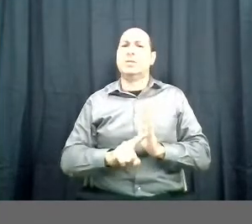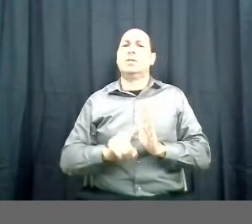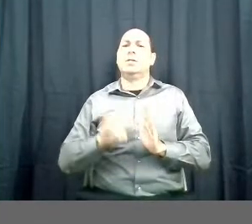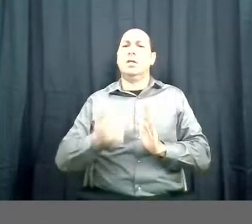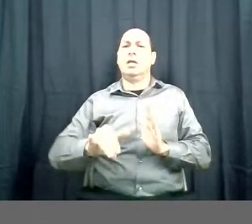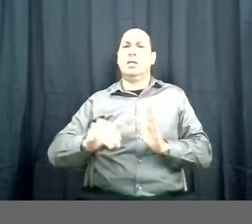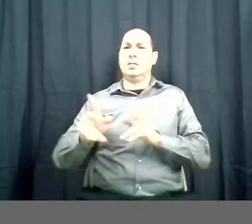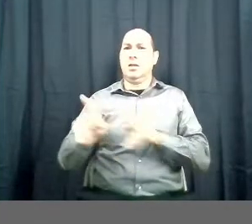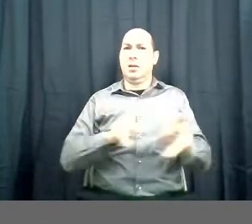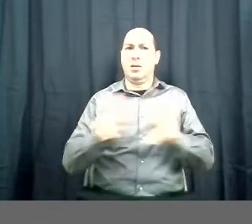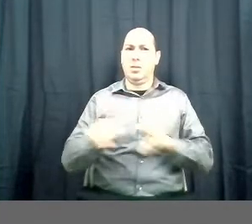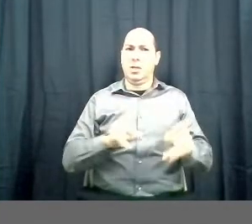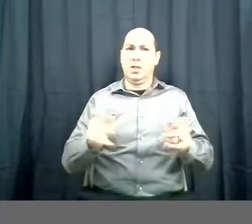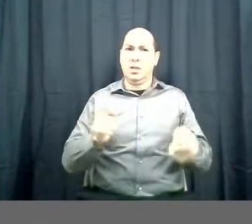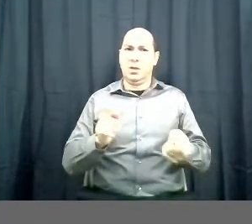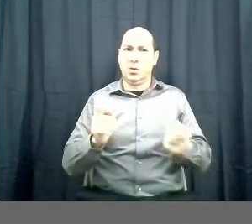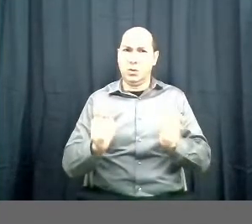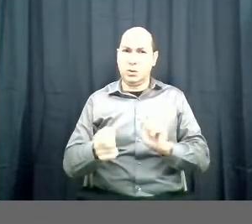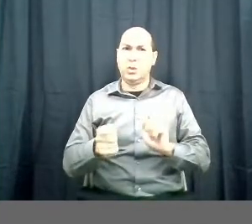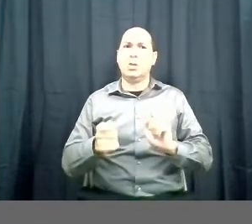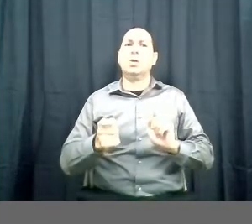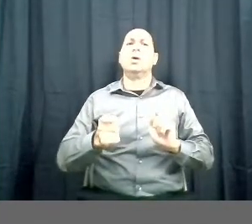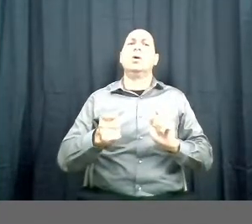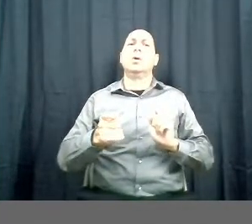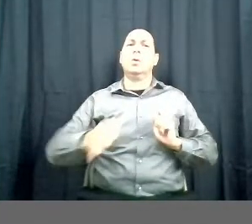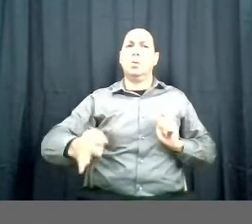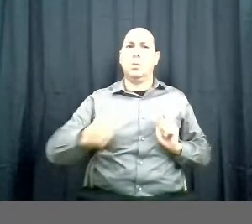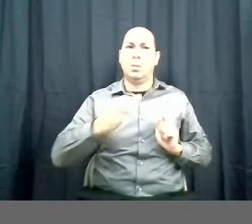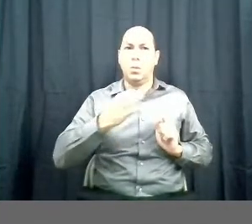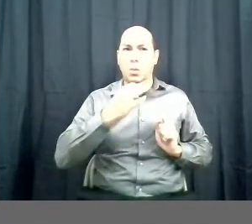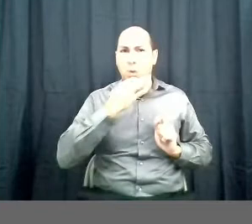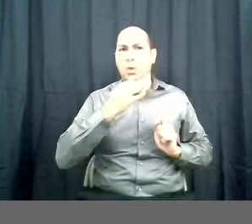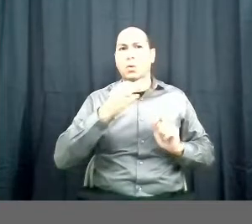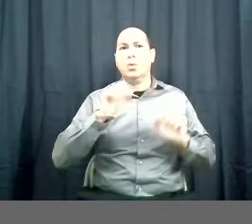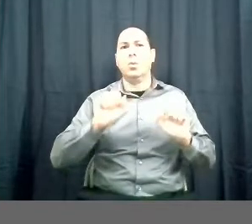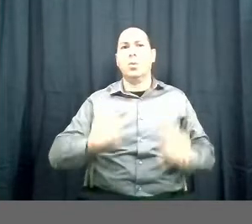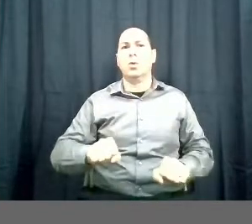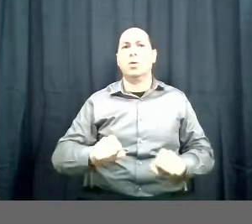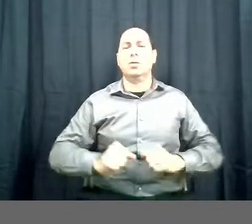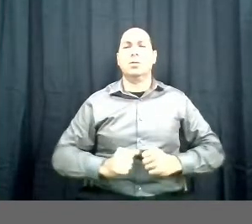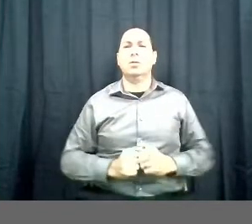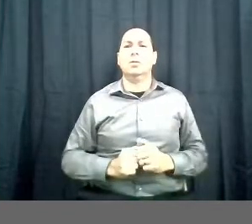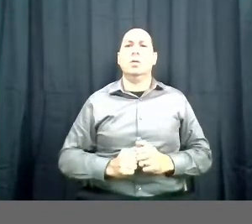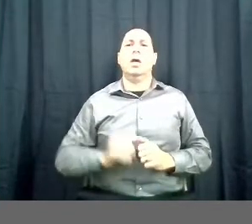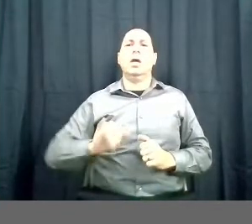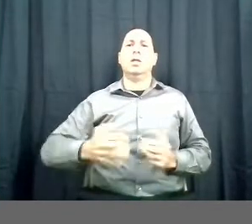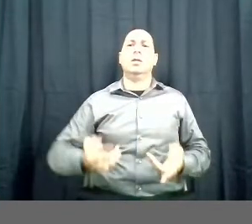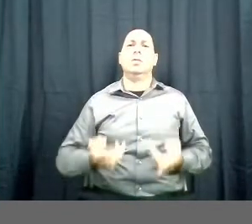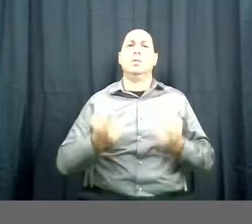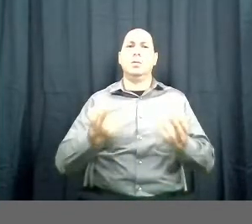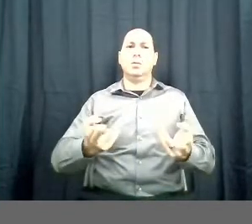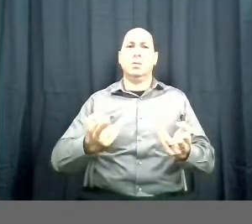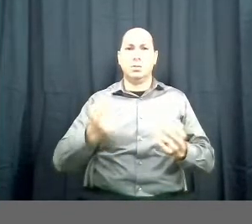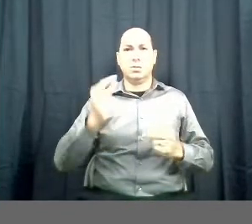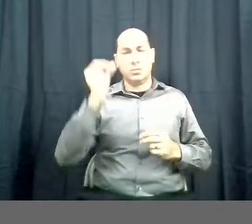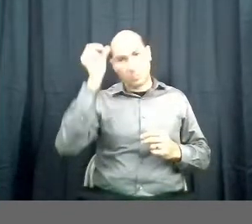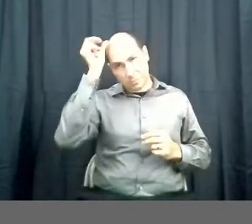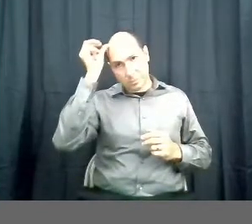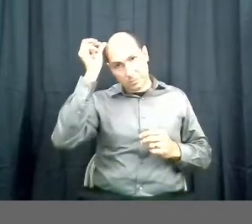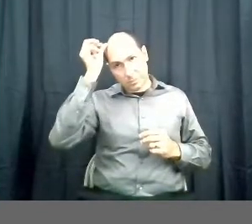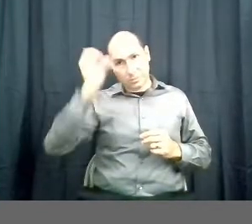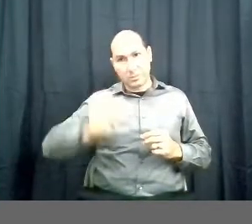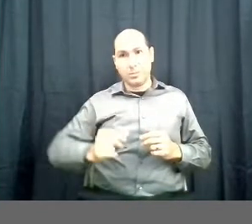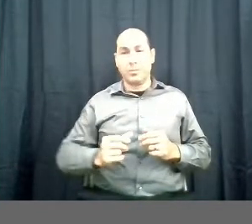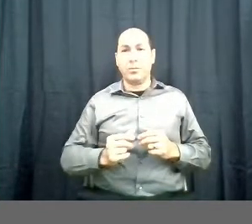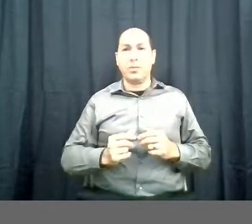of adjustment as soon as practically possible. So that's the resolution. Jaime, can you describe what it means